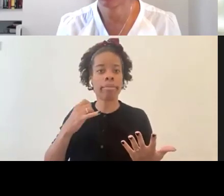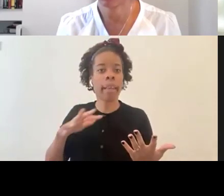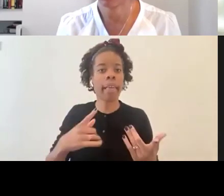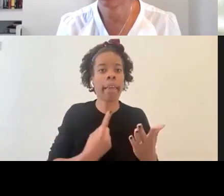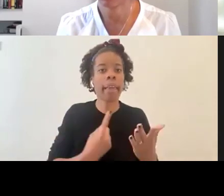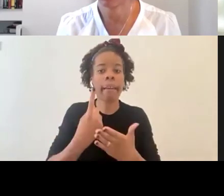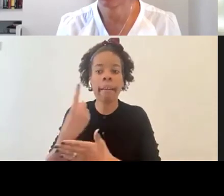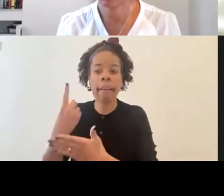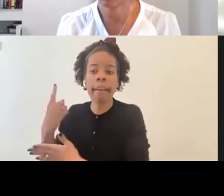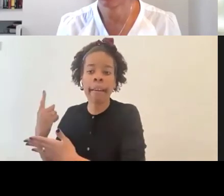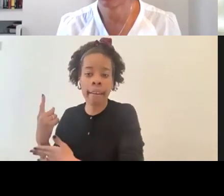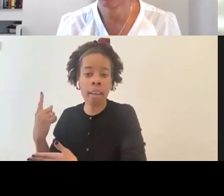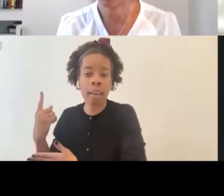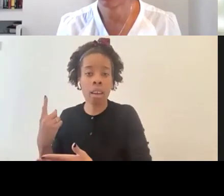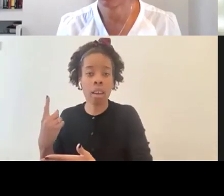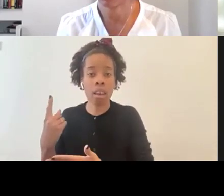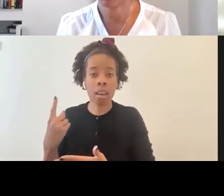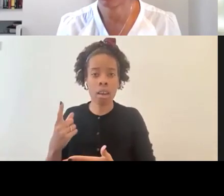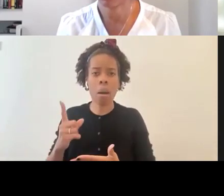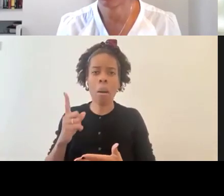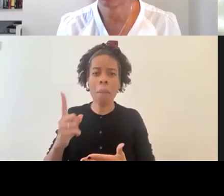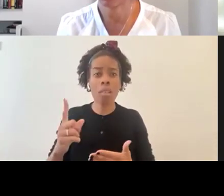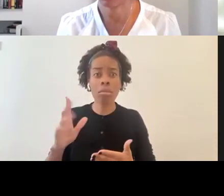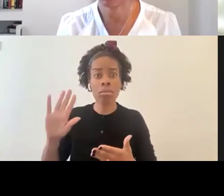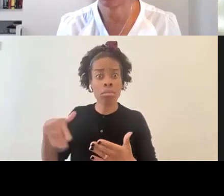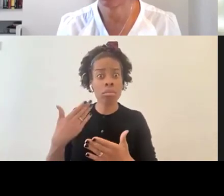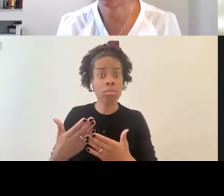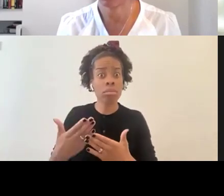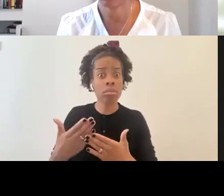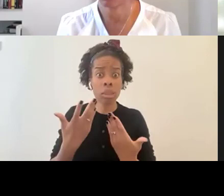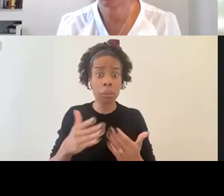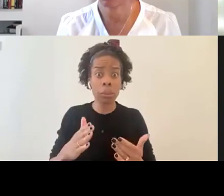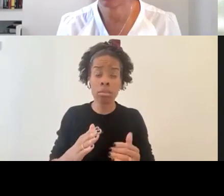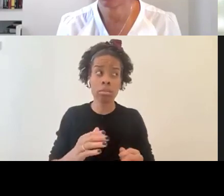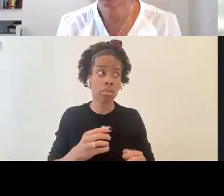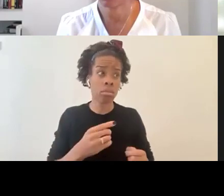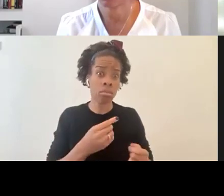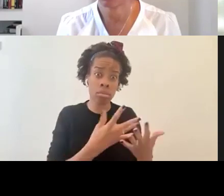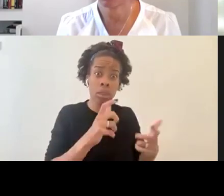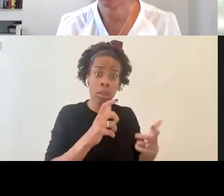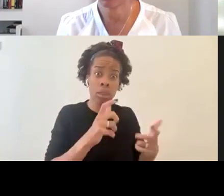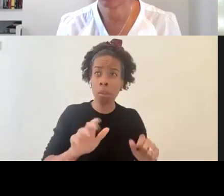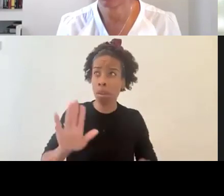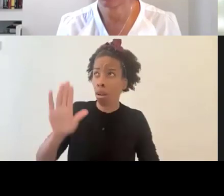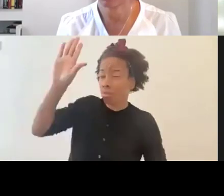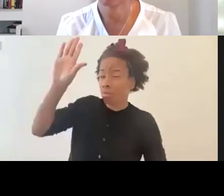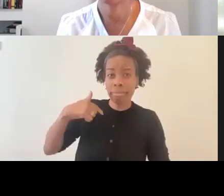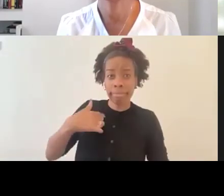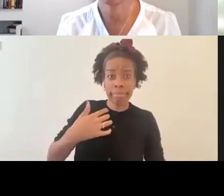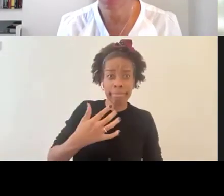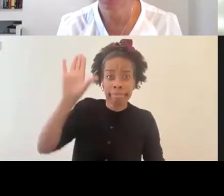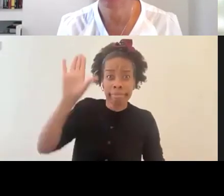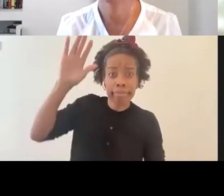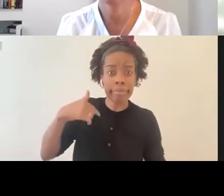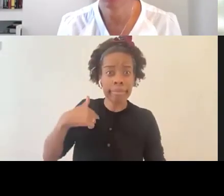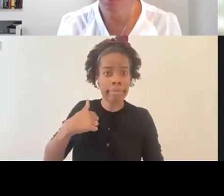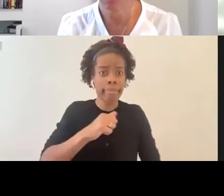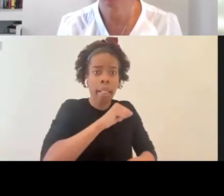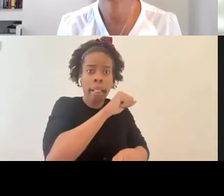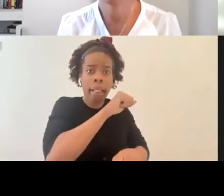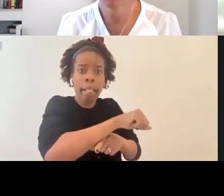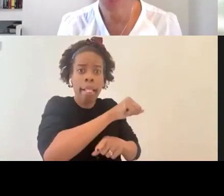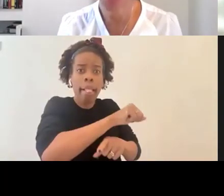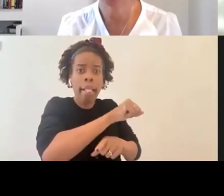been a silent and long-standing movement of people articulating the truth for a very long time that has been